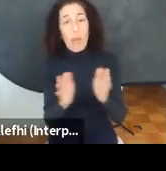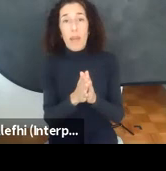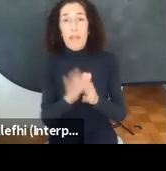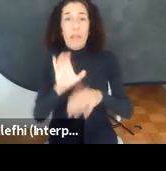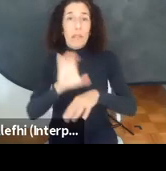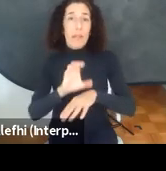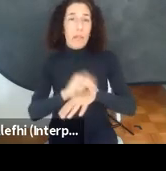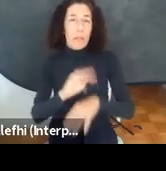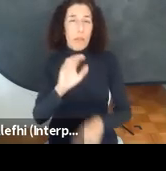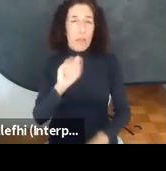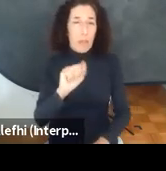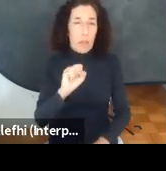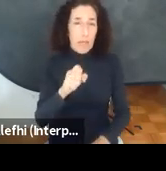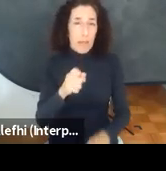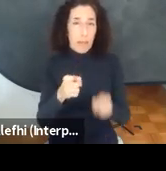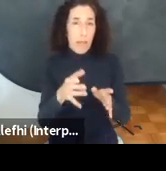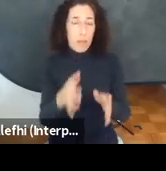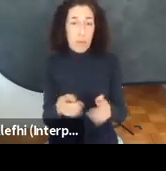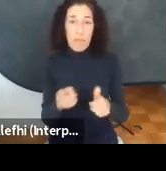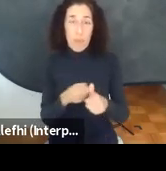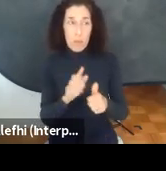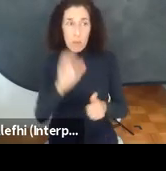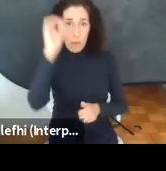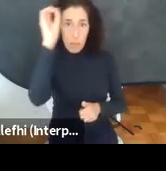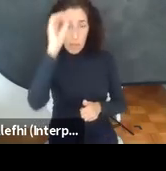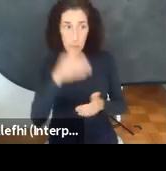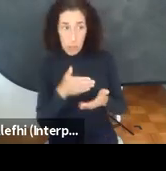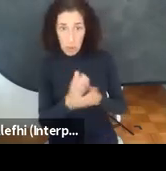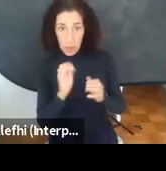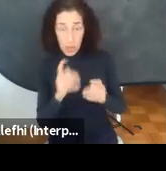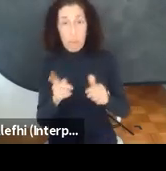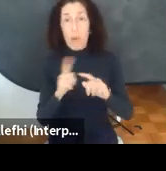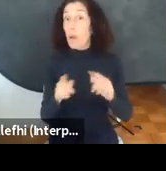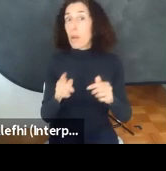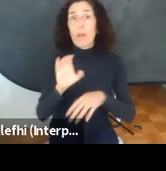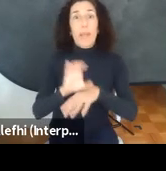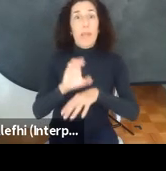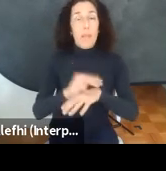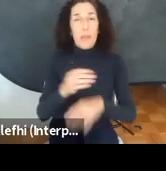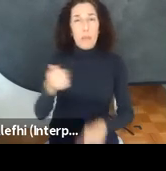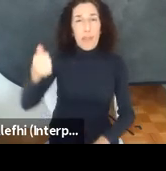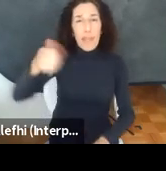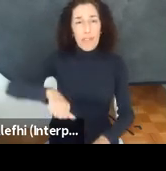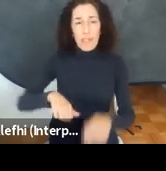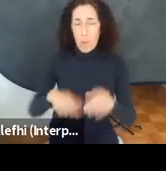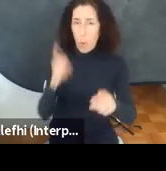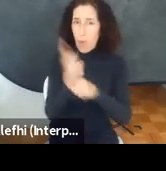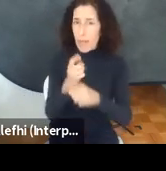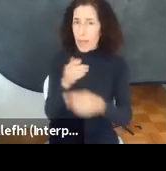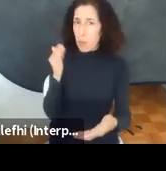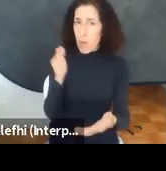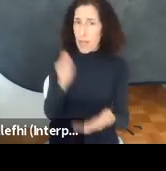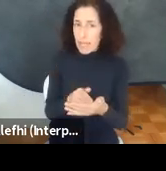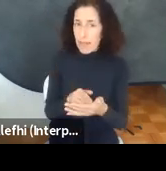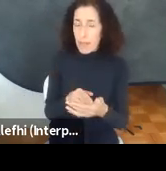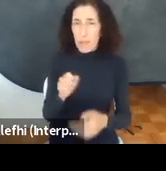and tried to get their thoughts on it. And they were against it. Yeah, they were very against it. Yeah. You want